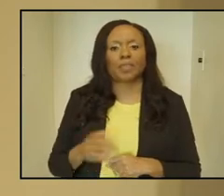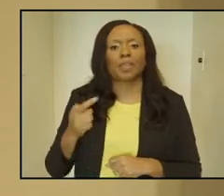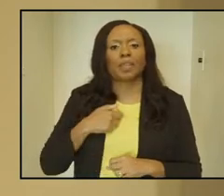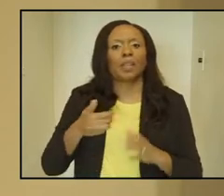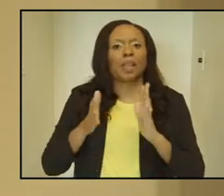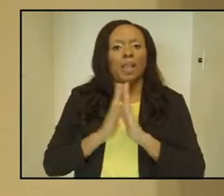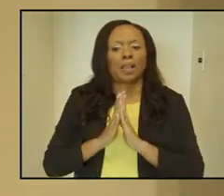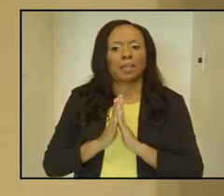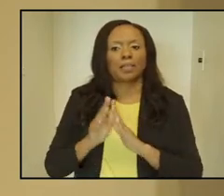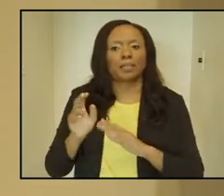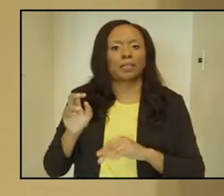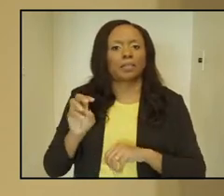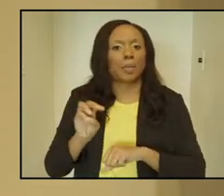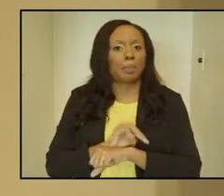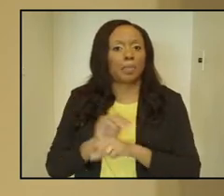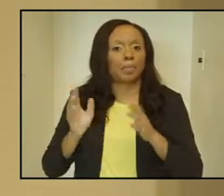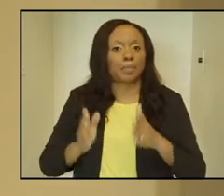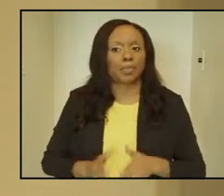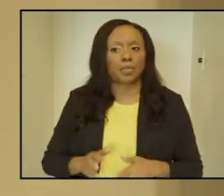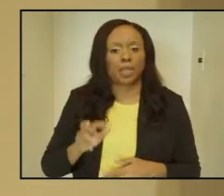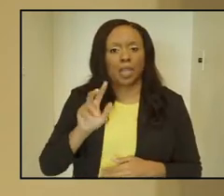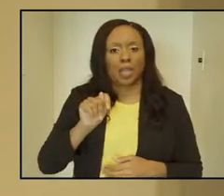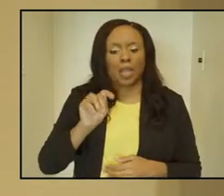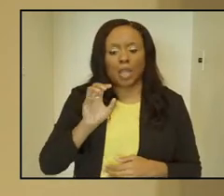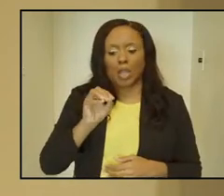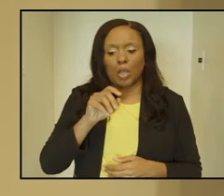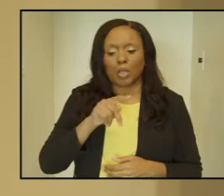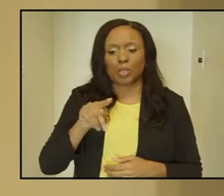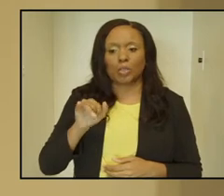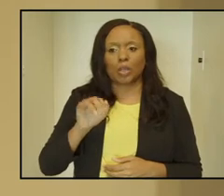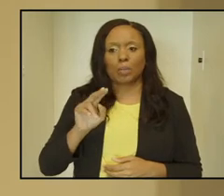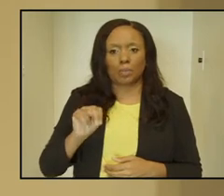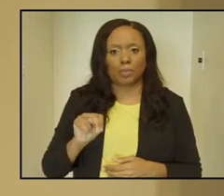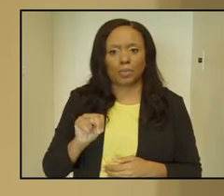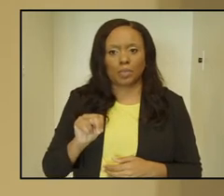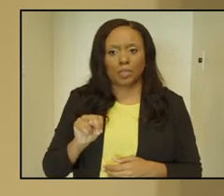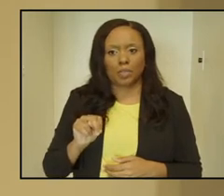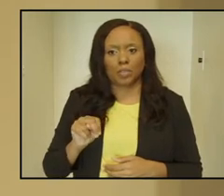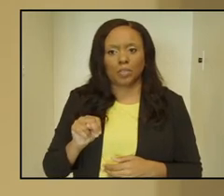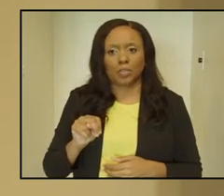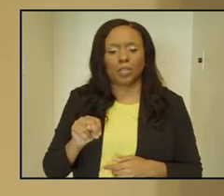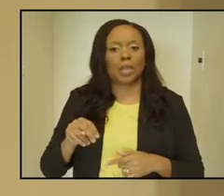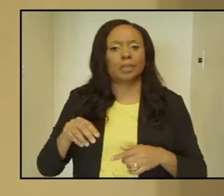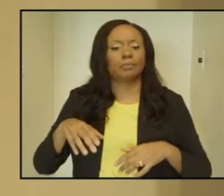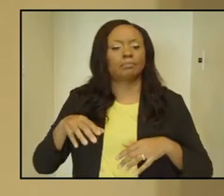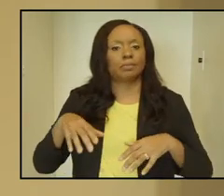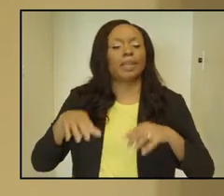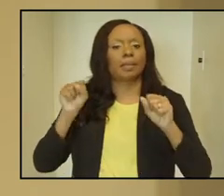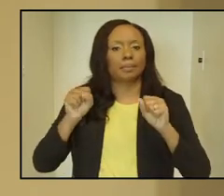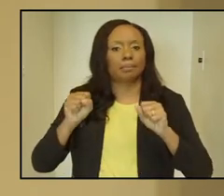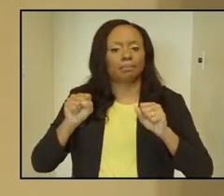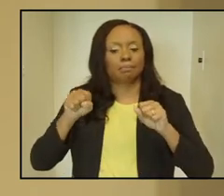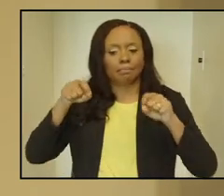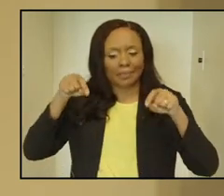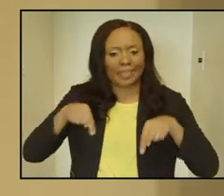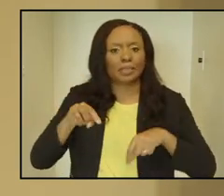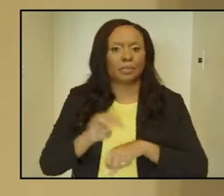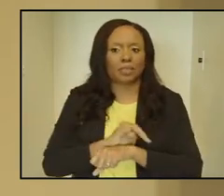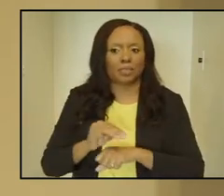ministry. I know of no other minister since independence who has been